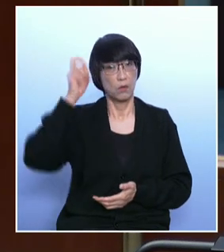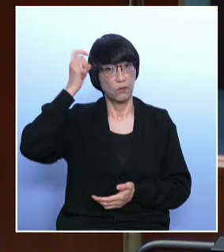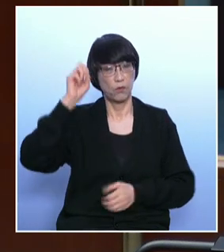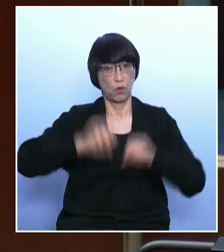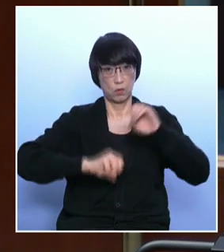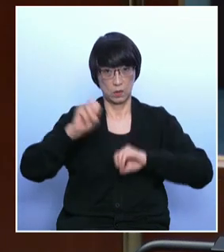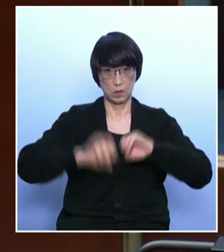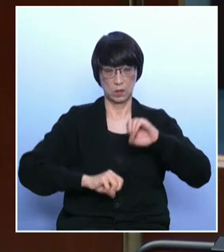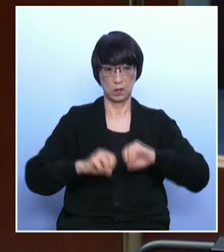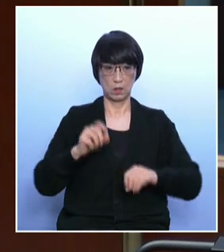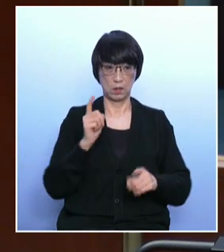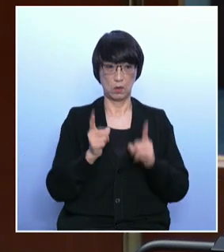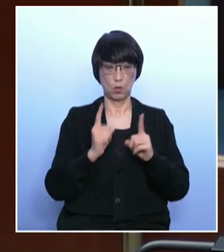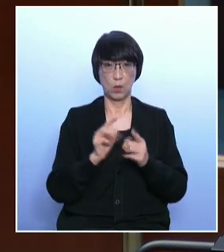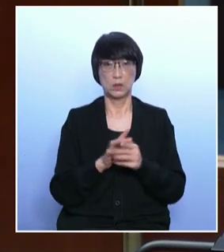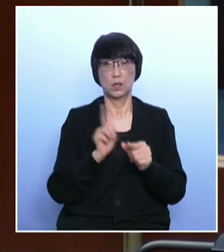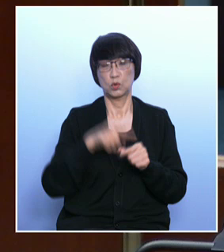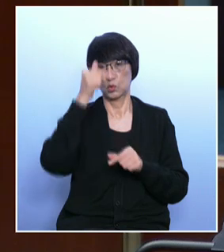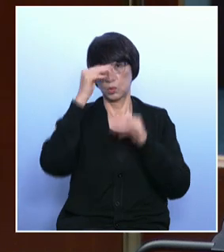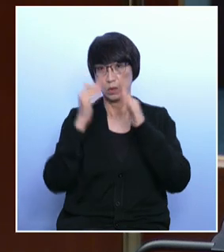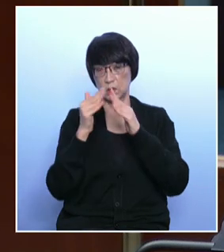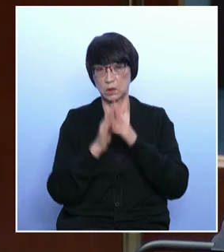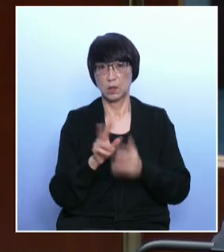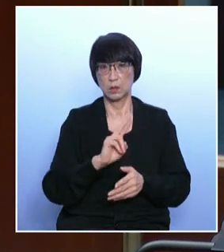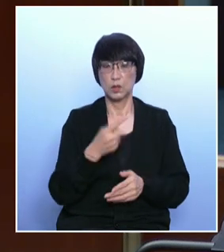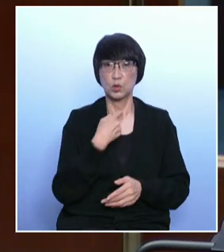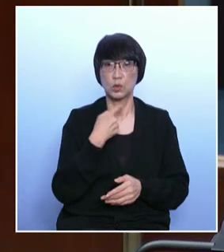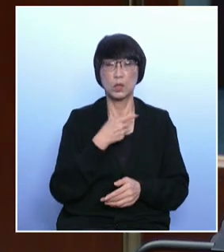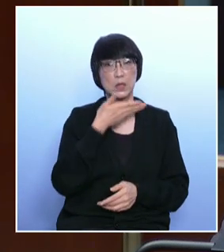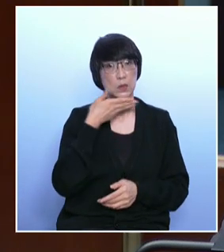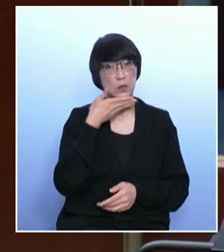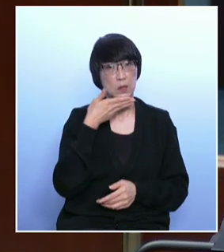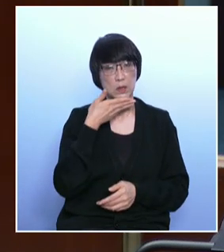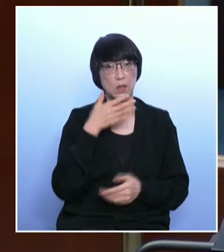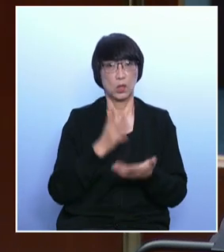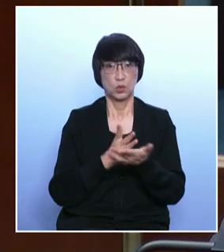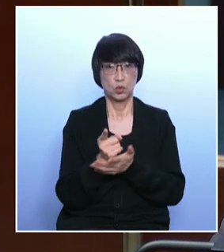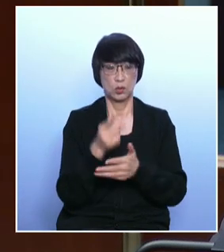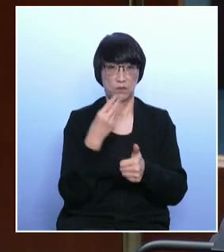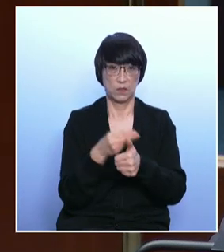Some of them